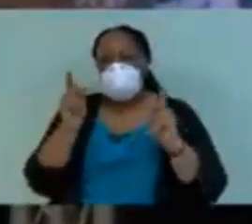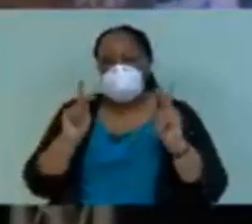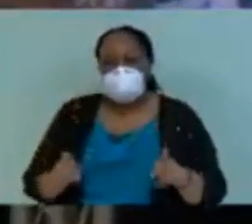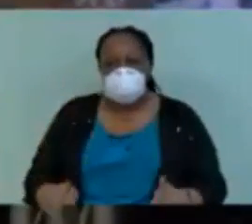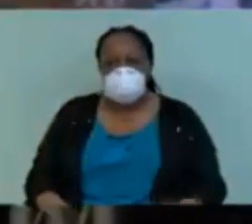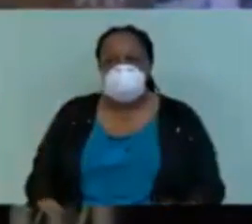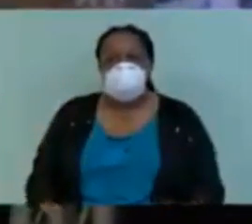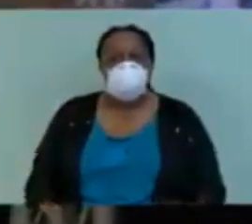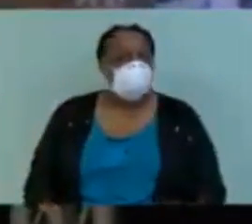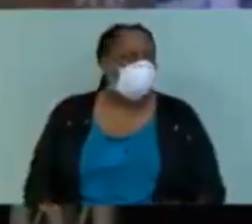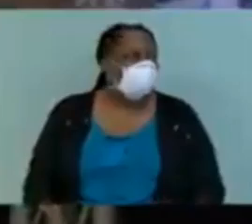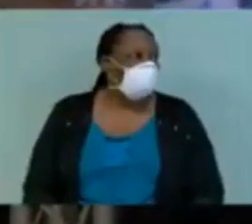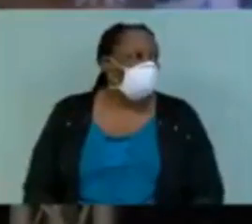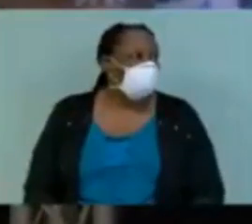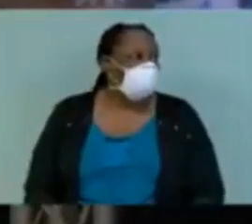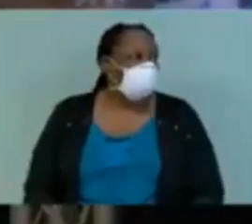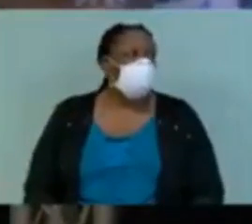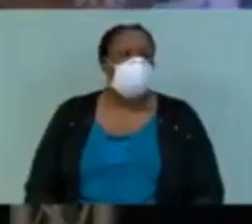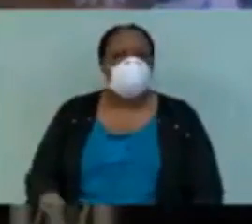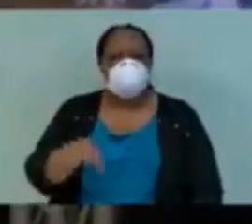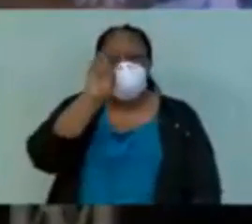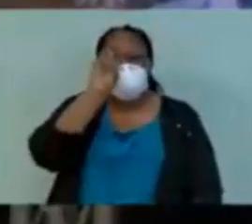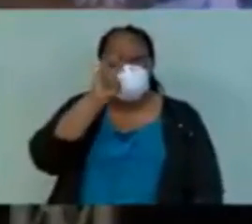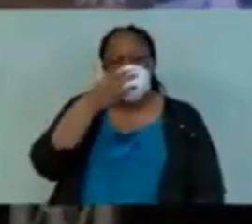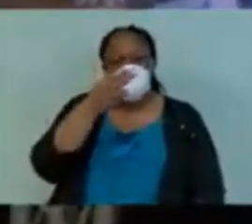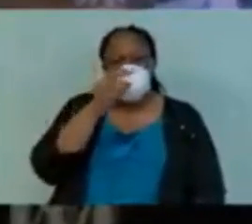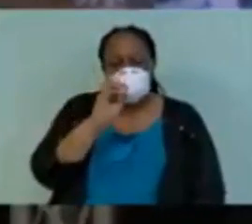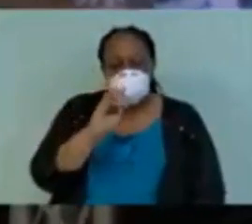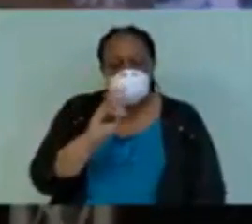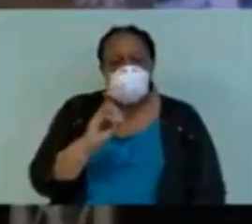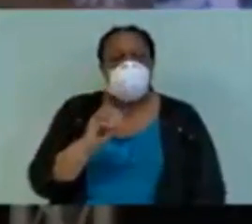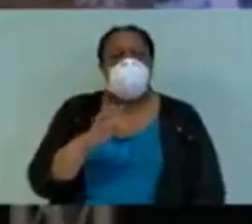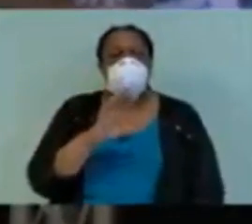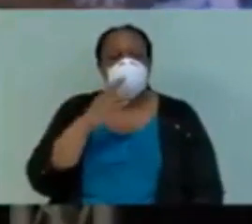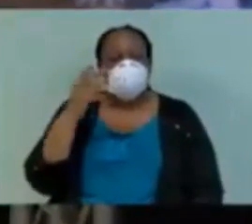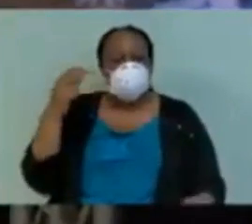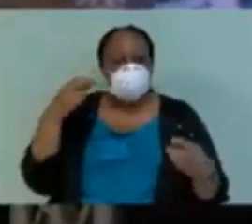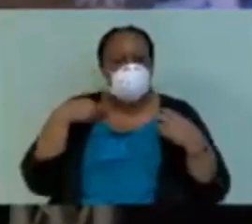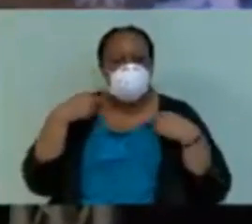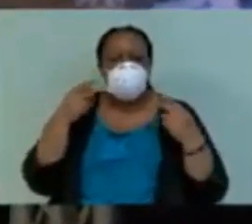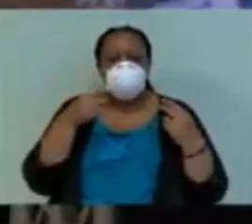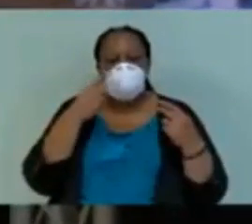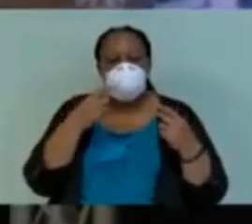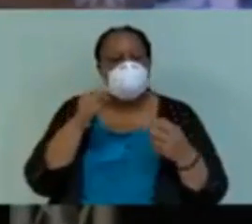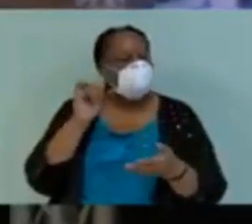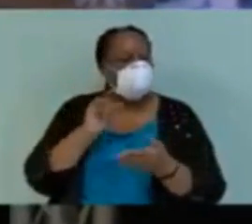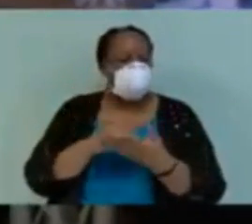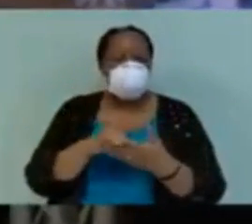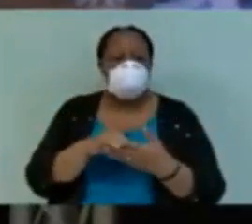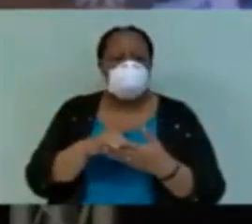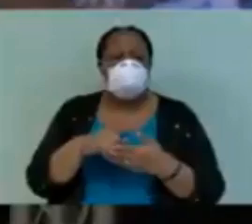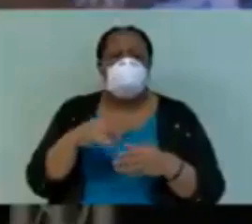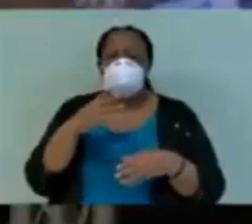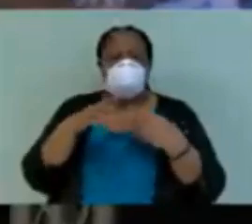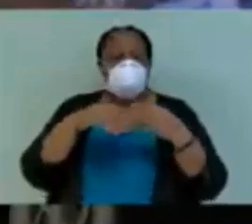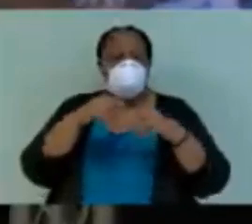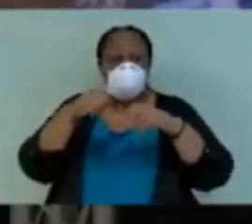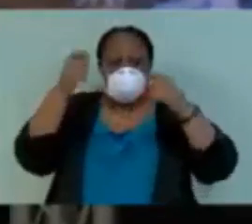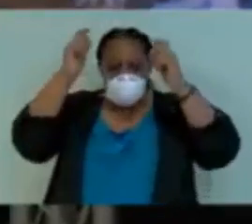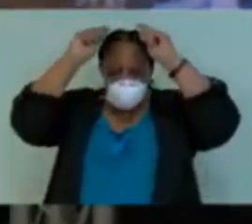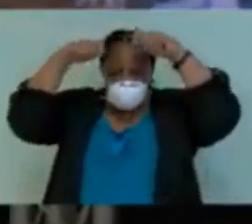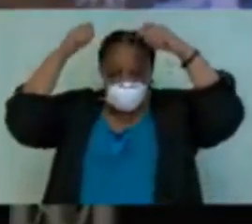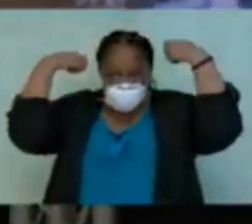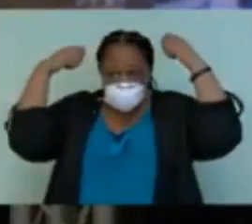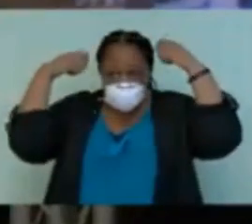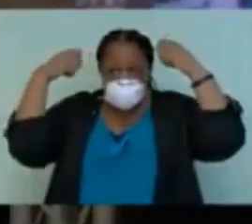from someone, and by staying 6 feet from the other person, you will be protecting yourself. By wearing your mask, you